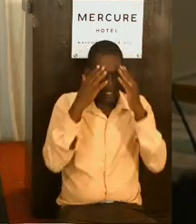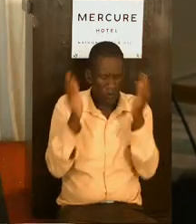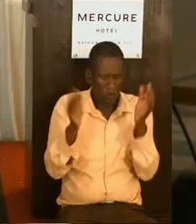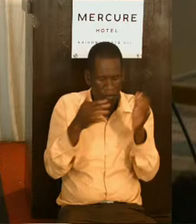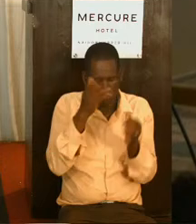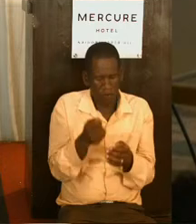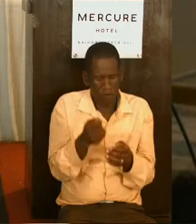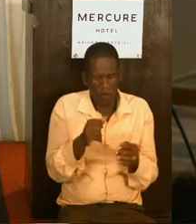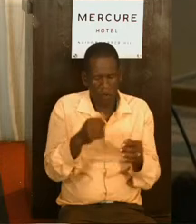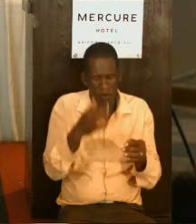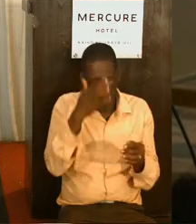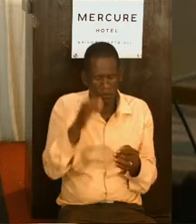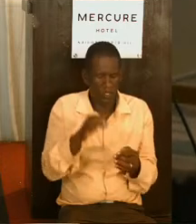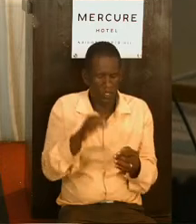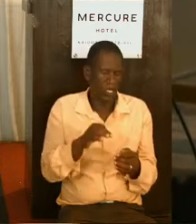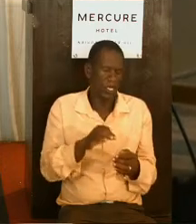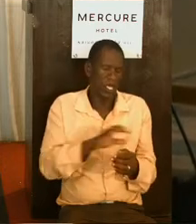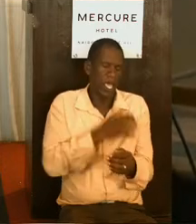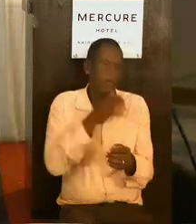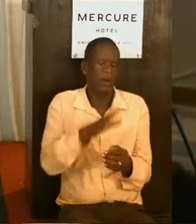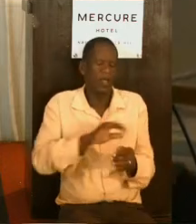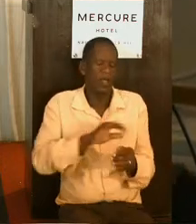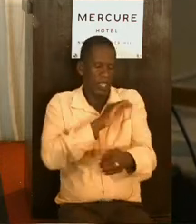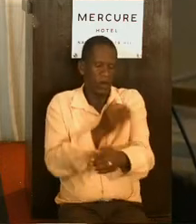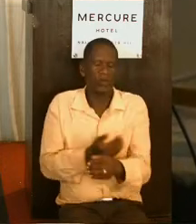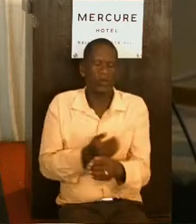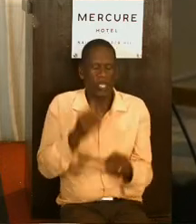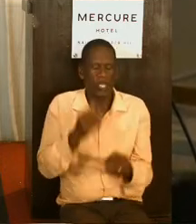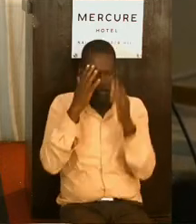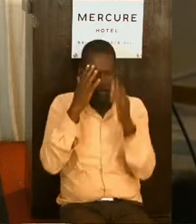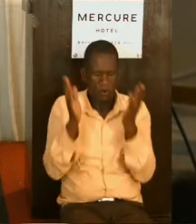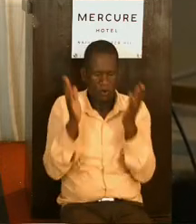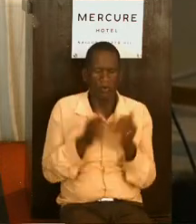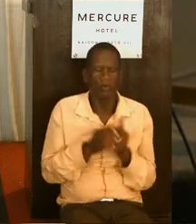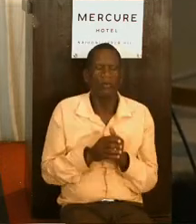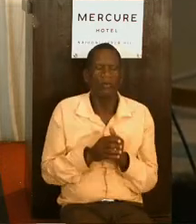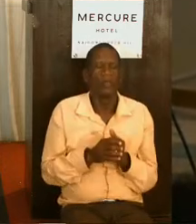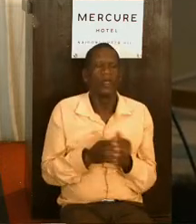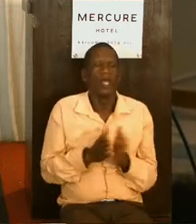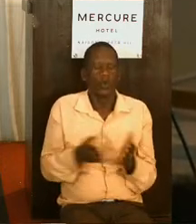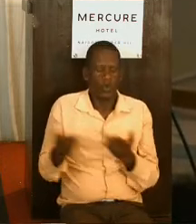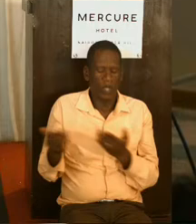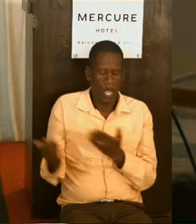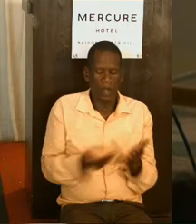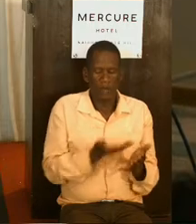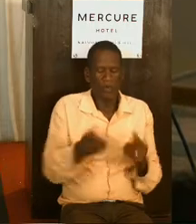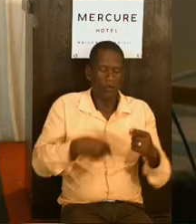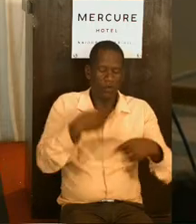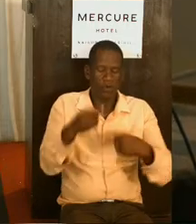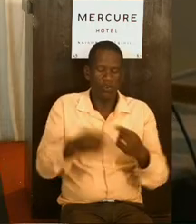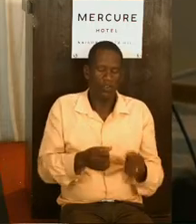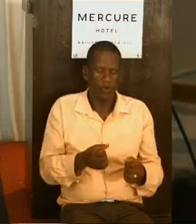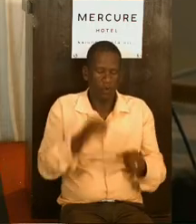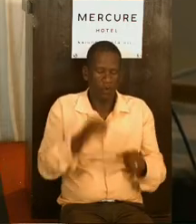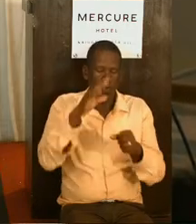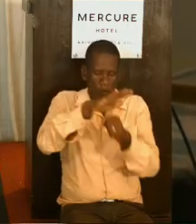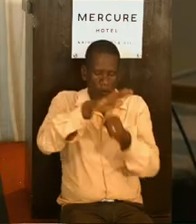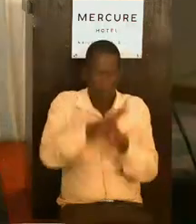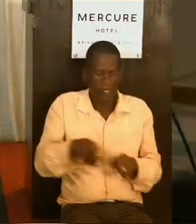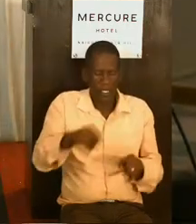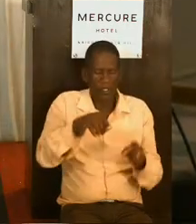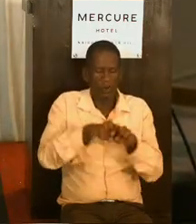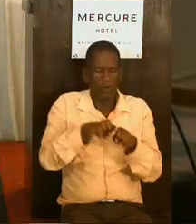that's because of the money or because they're in power and they're in authority and and and we are allow them to continue abusing us even